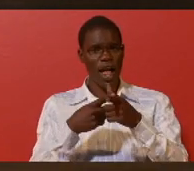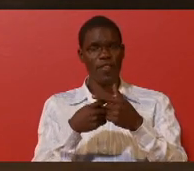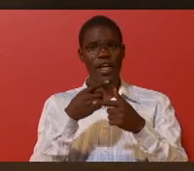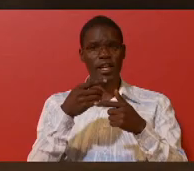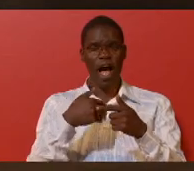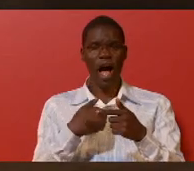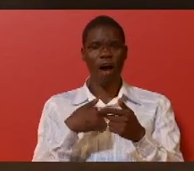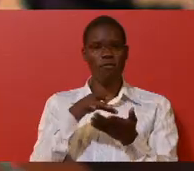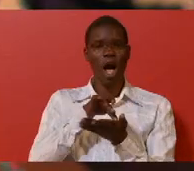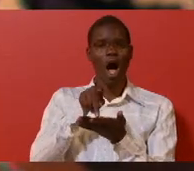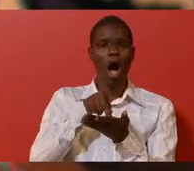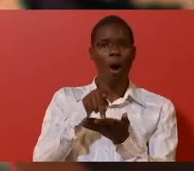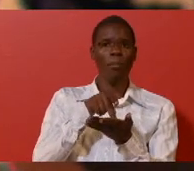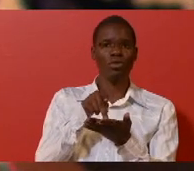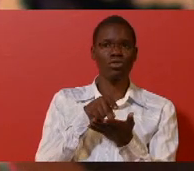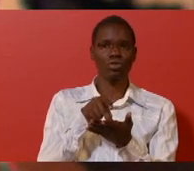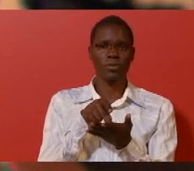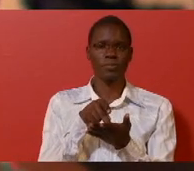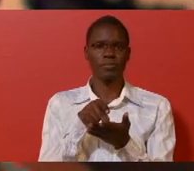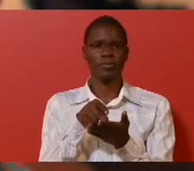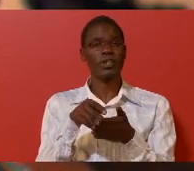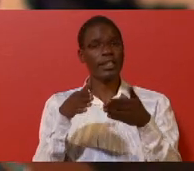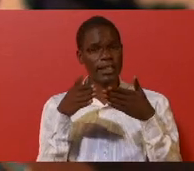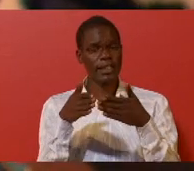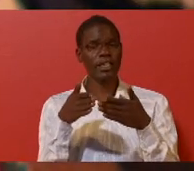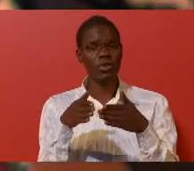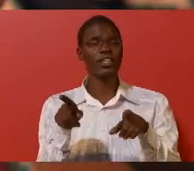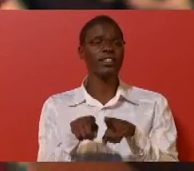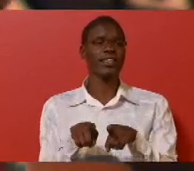it's poison. Sexuality is like that.